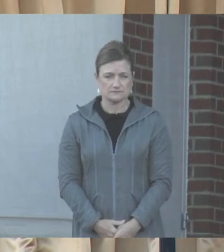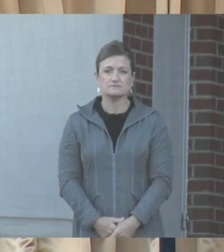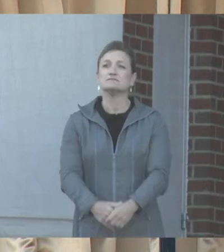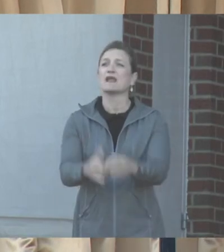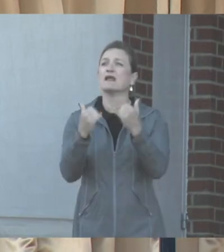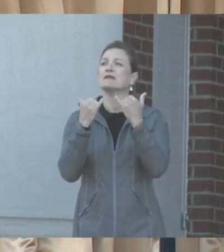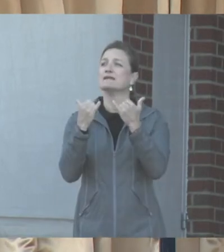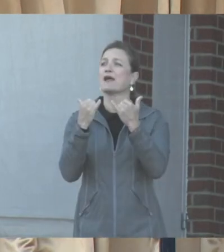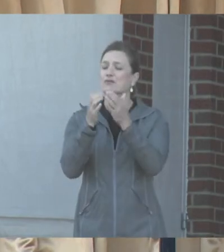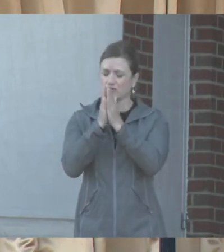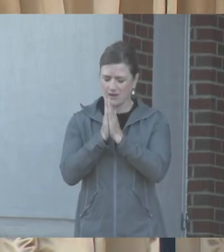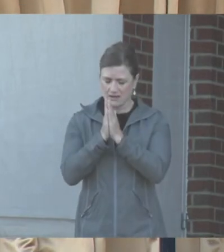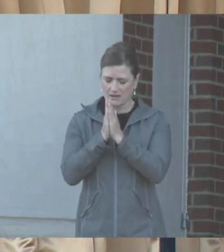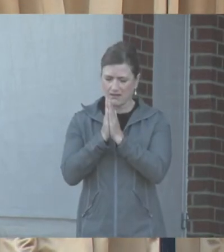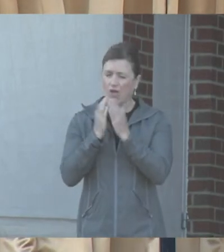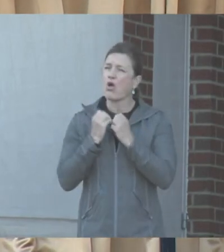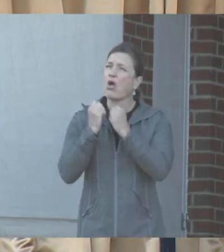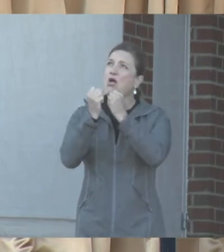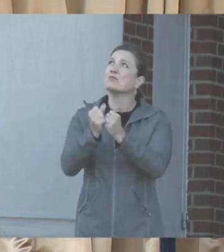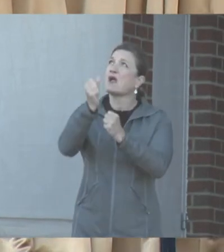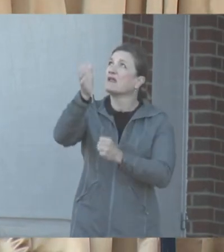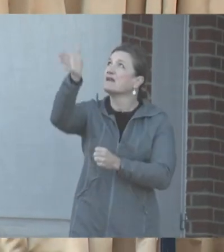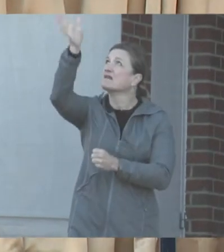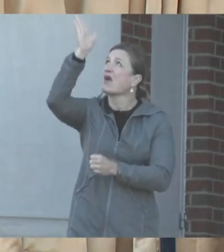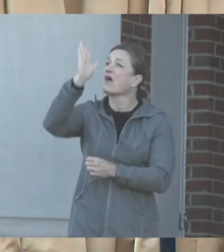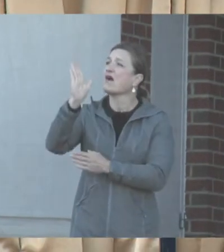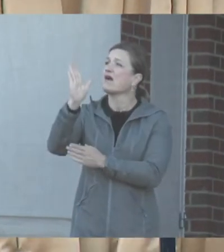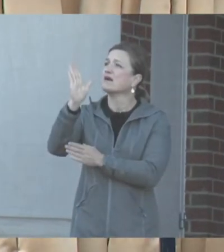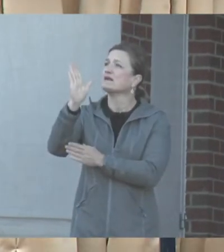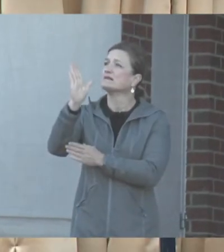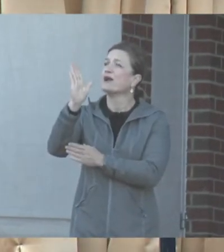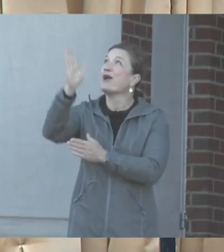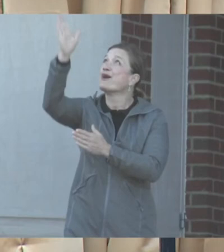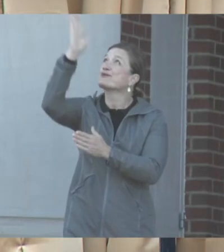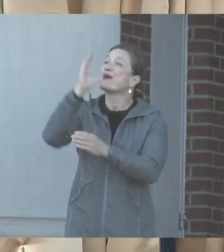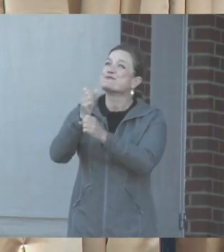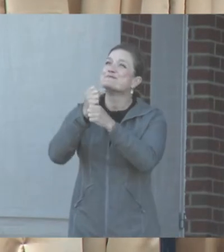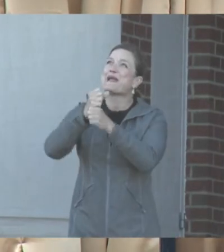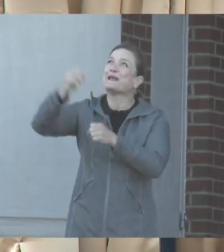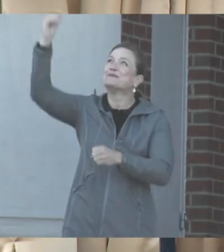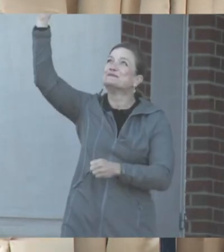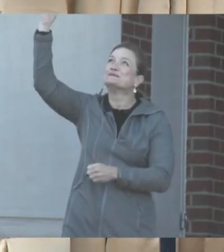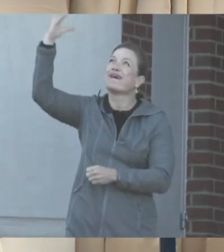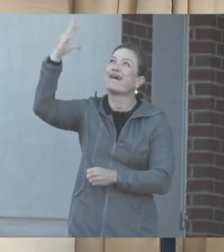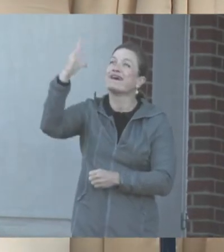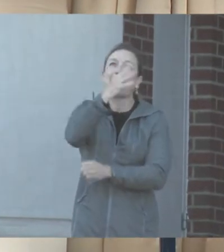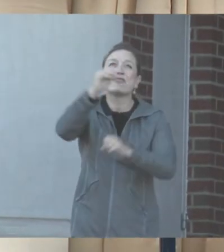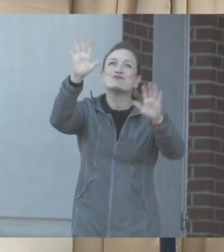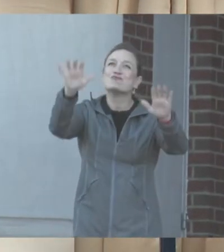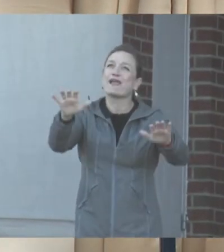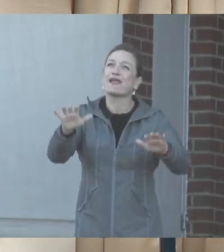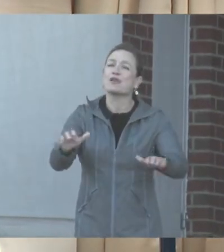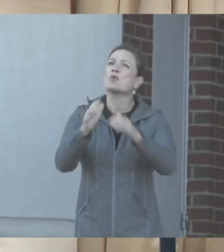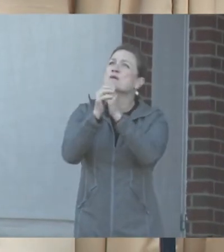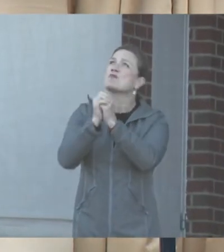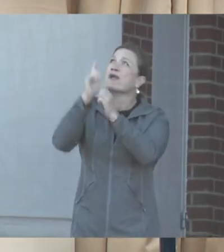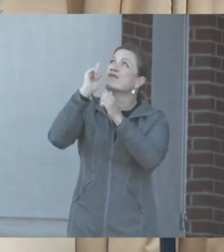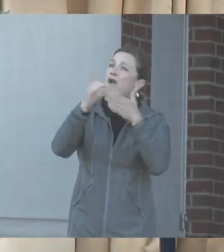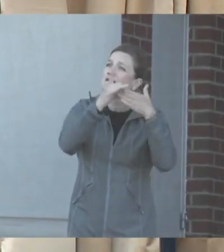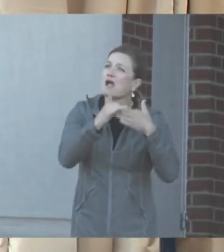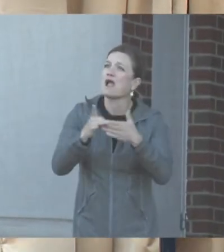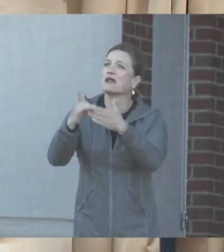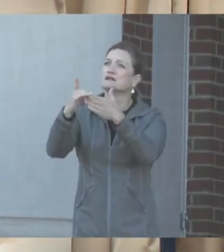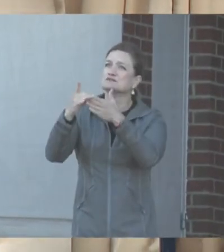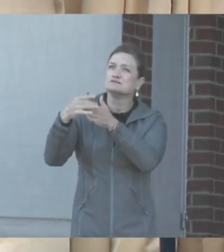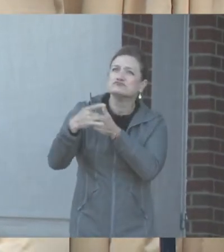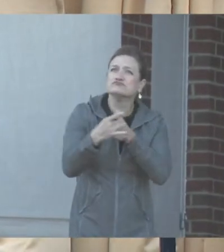Let us pray. Almighty God, the God of our great sunshine and the God of our great rain, we pray for guidance and